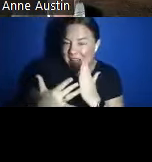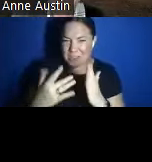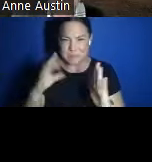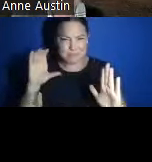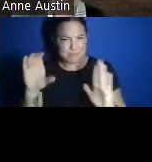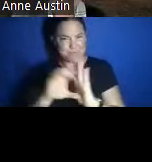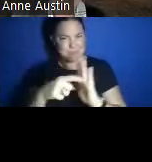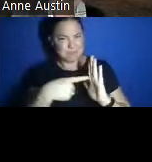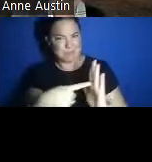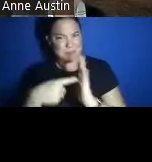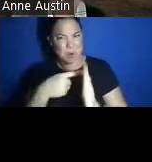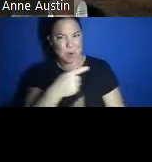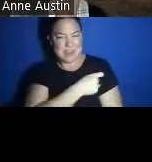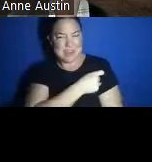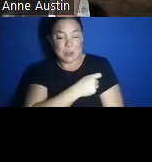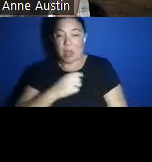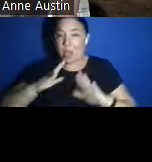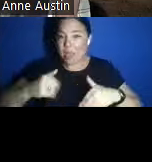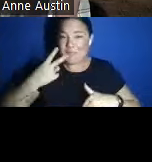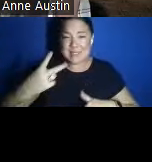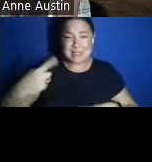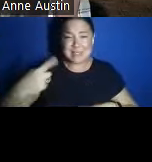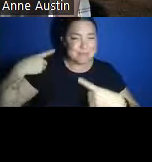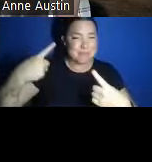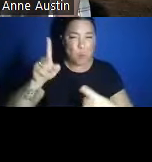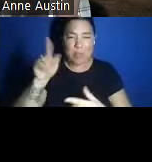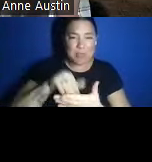have not been seen for thousands of years.